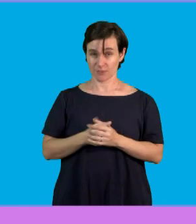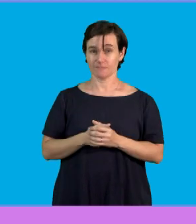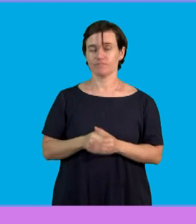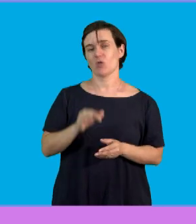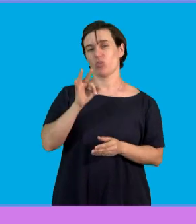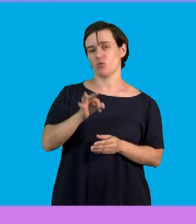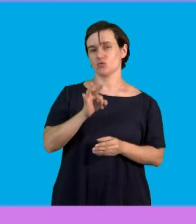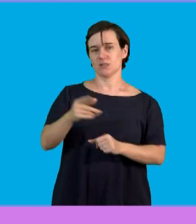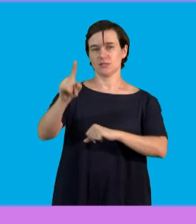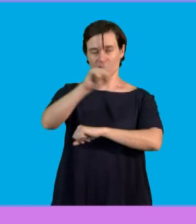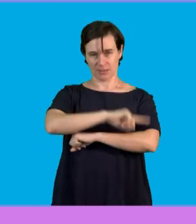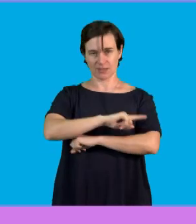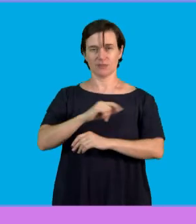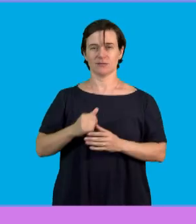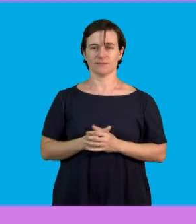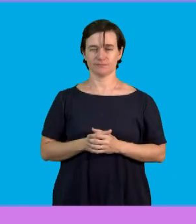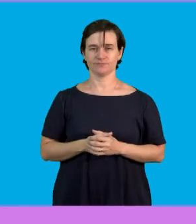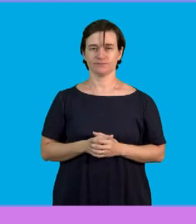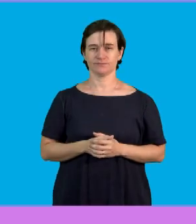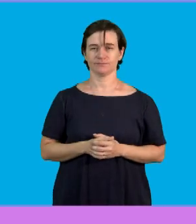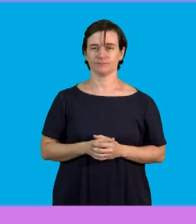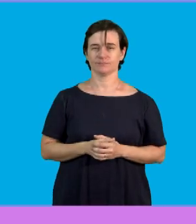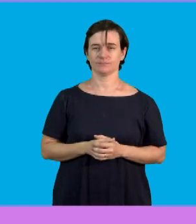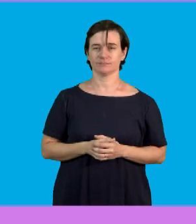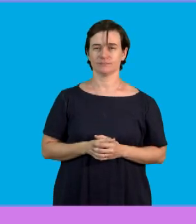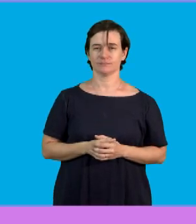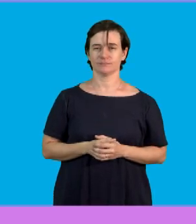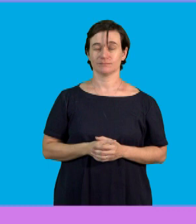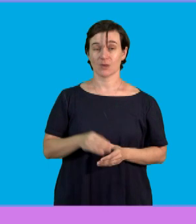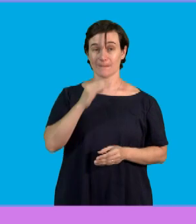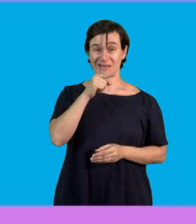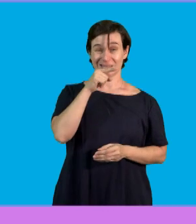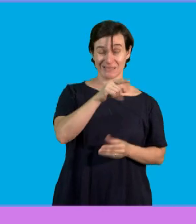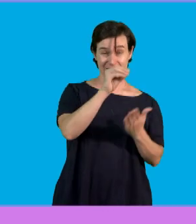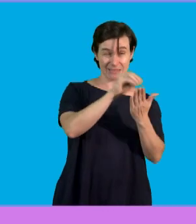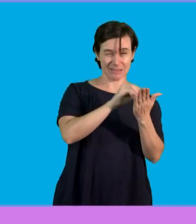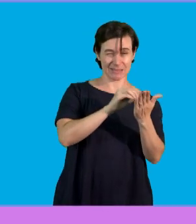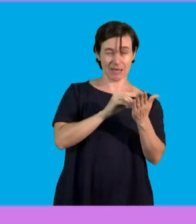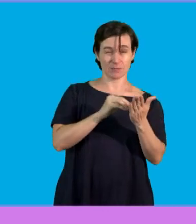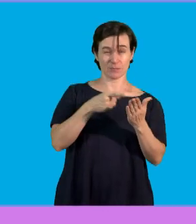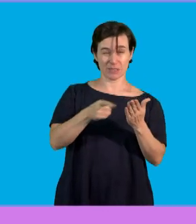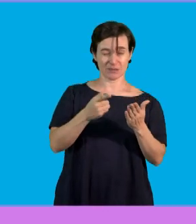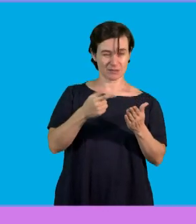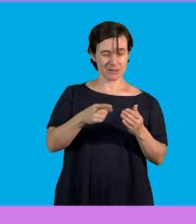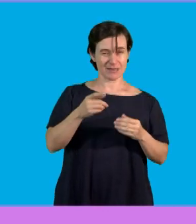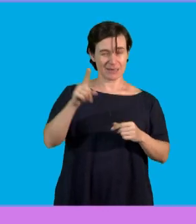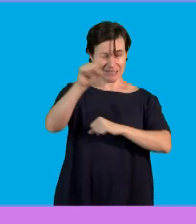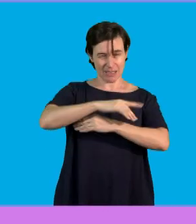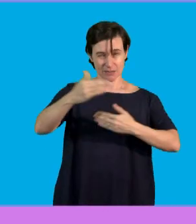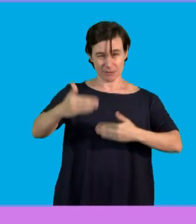have 13 days. So it means this statement covers only 13